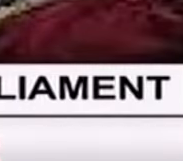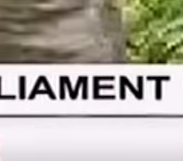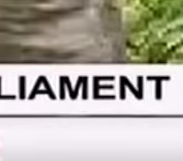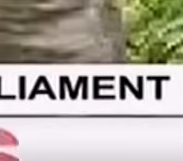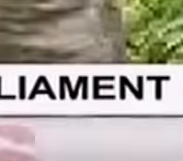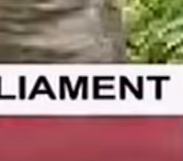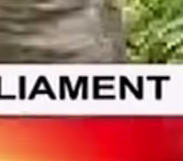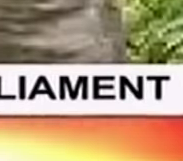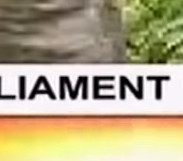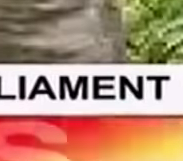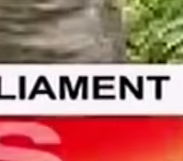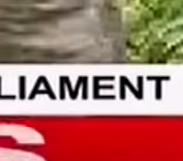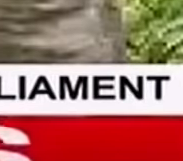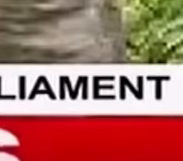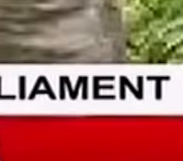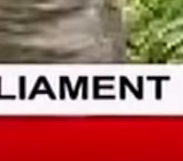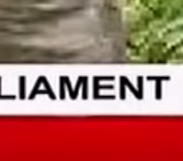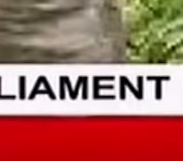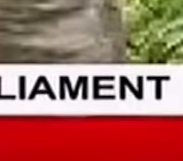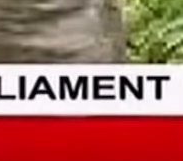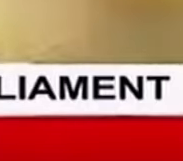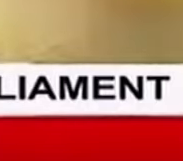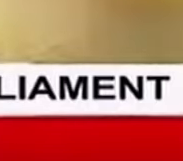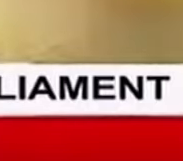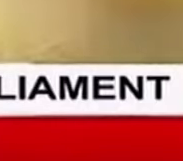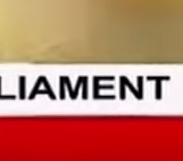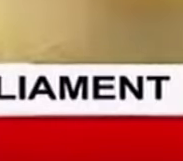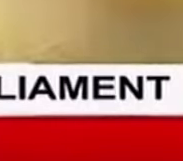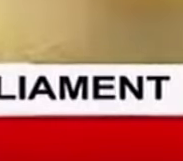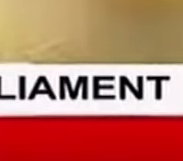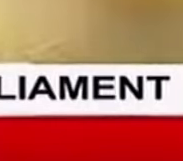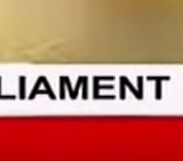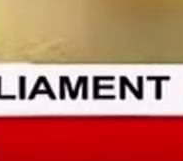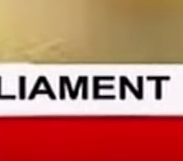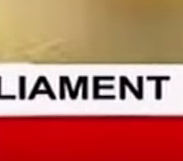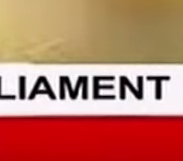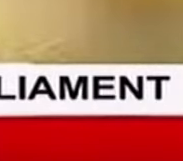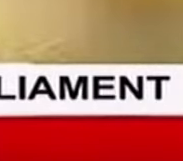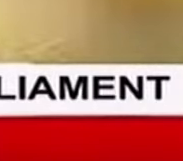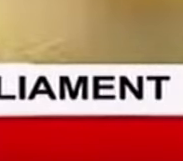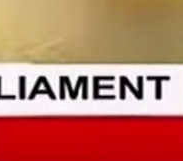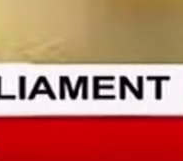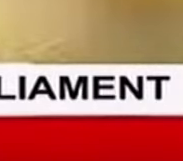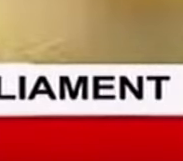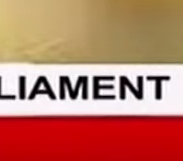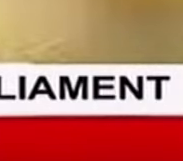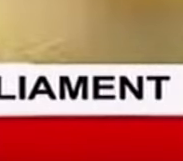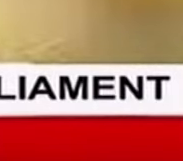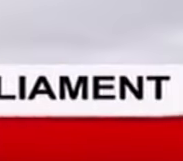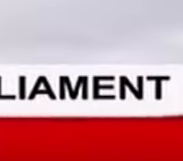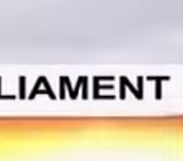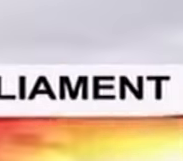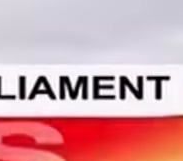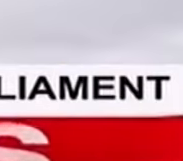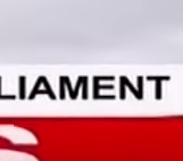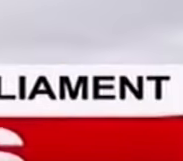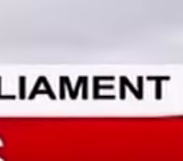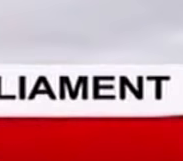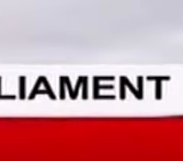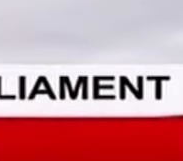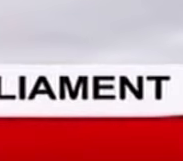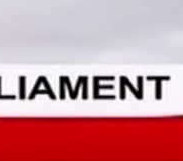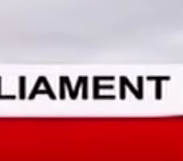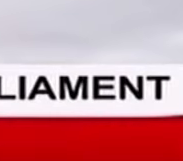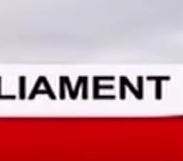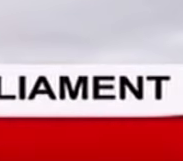for concessionary housing loans, simplified tax system to be introduced. Retirement age of private sector employees to be increased